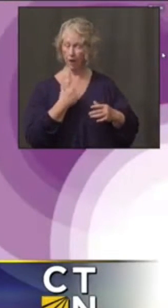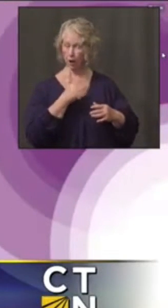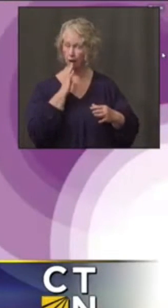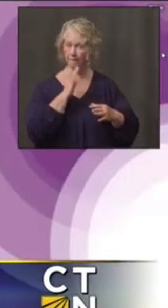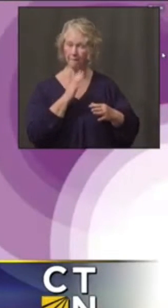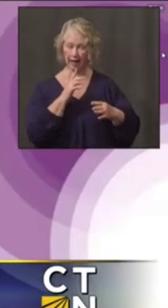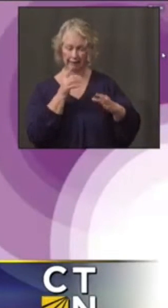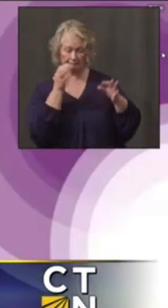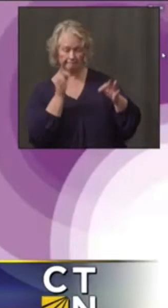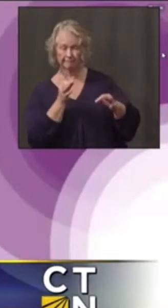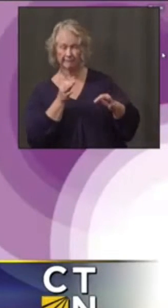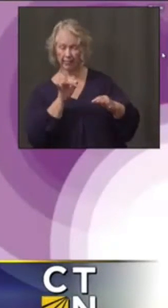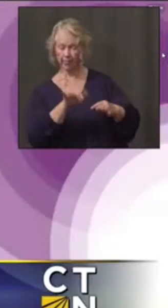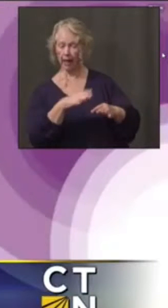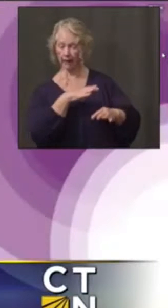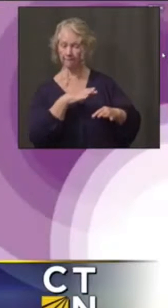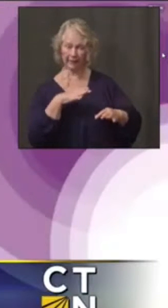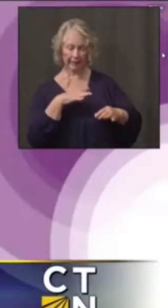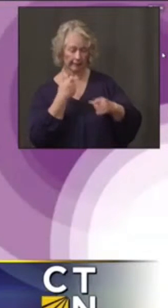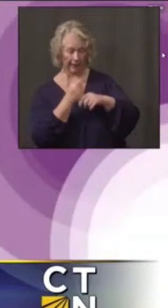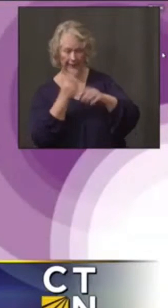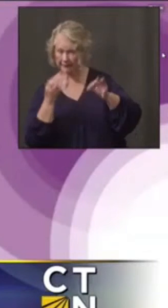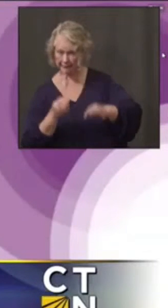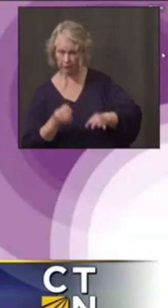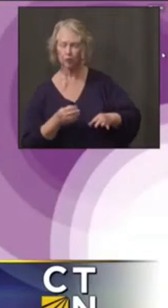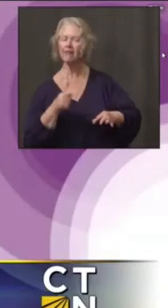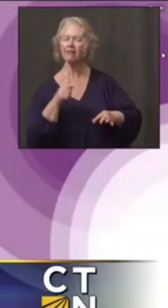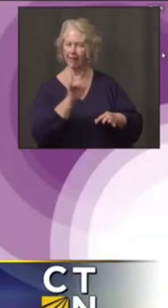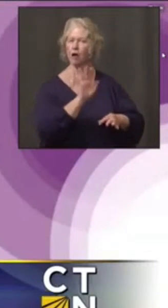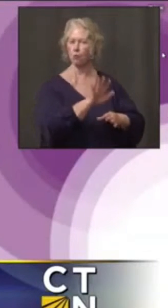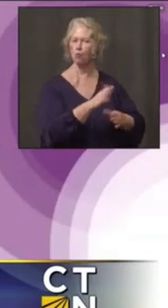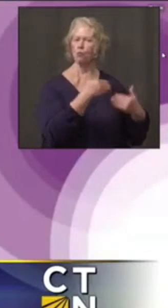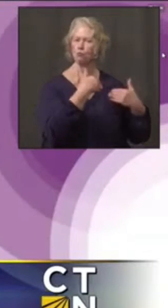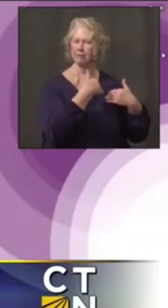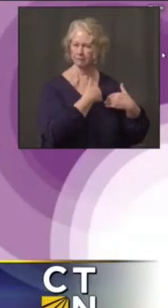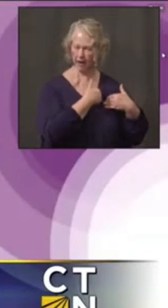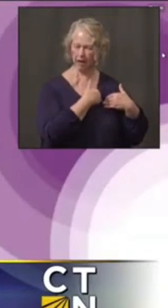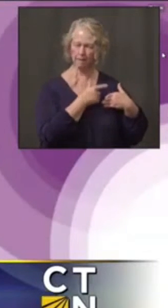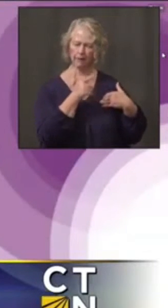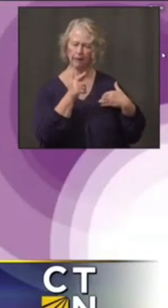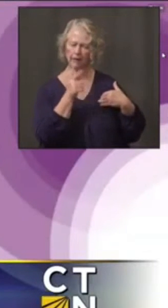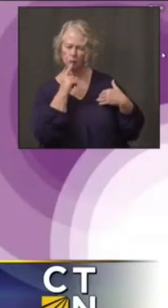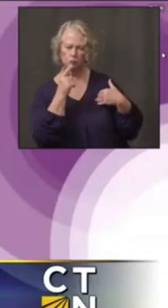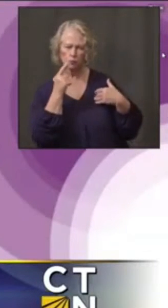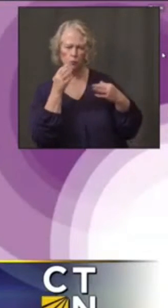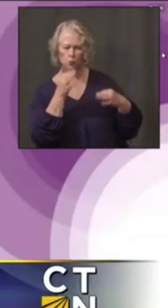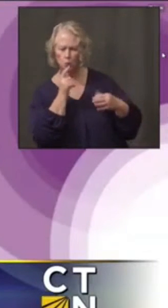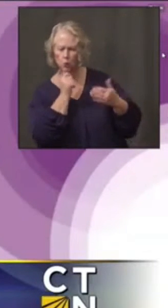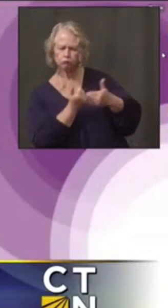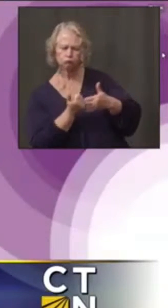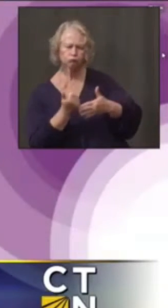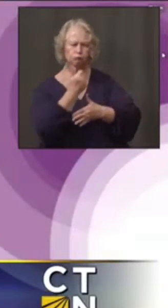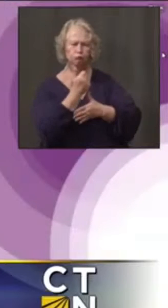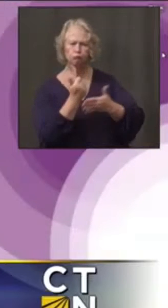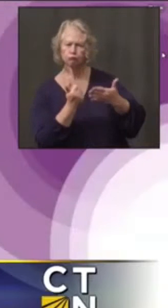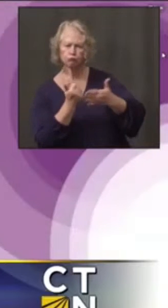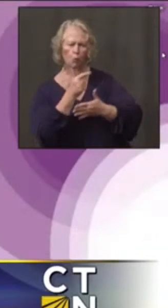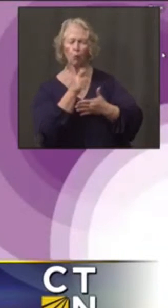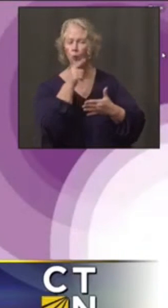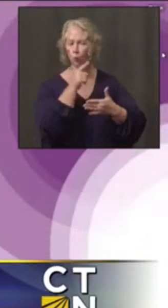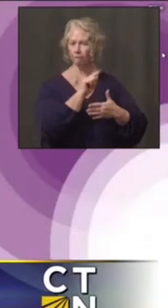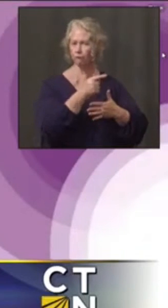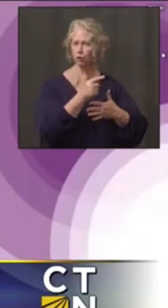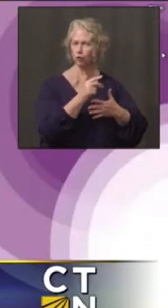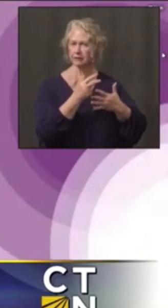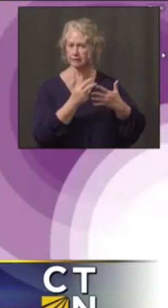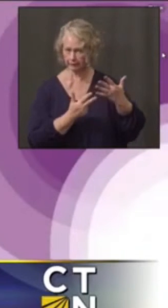allocation subcommittee, their role is to decide or prioritize the distribution of the vaccine. Now, of course,